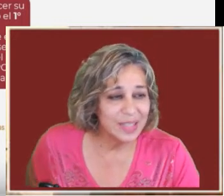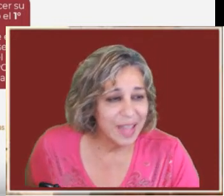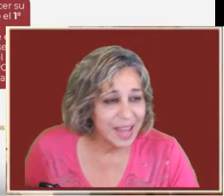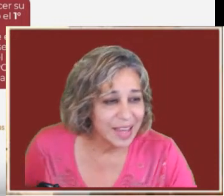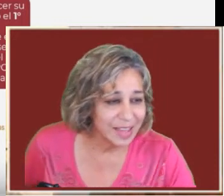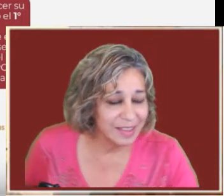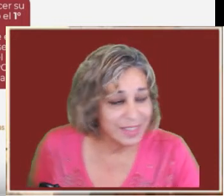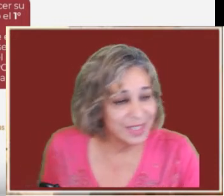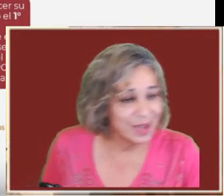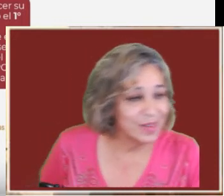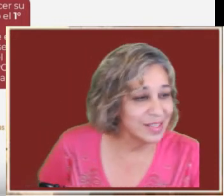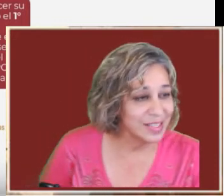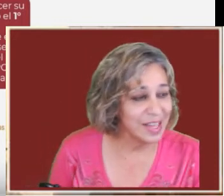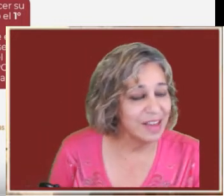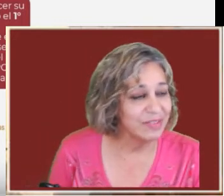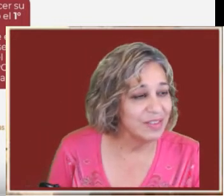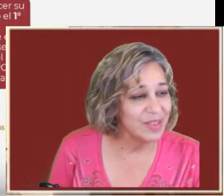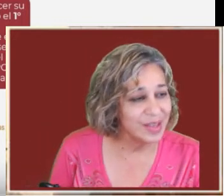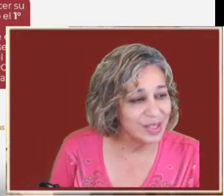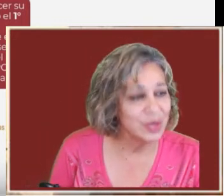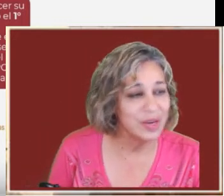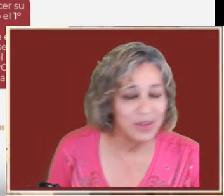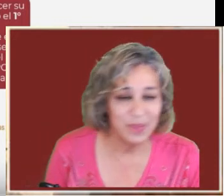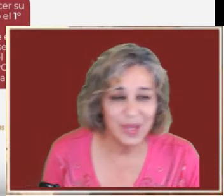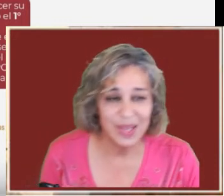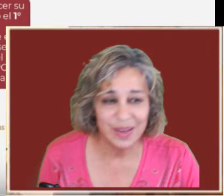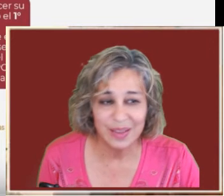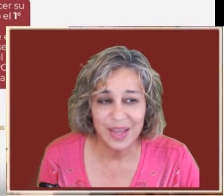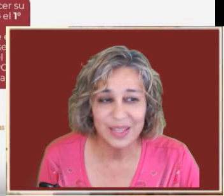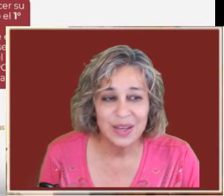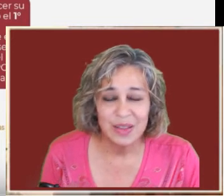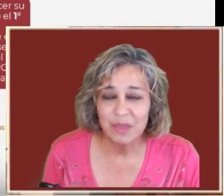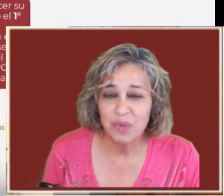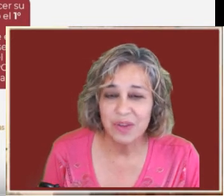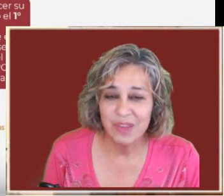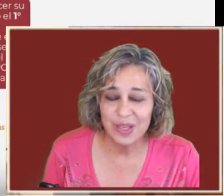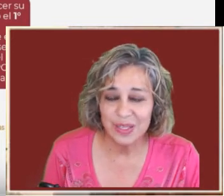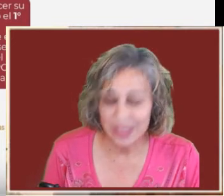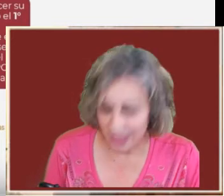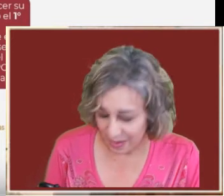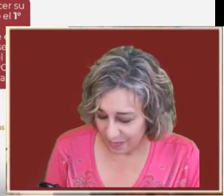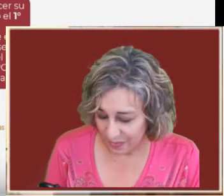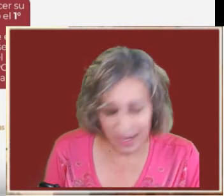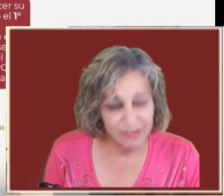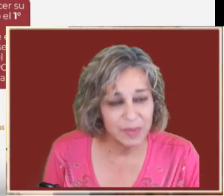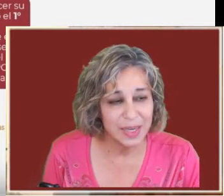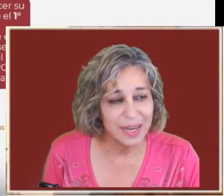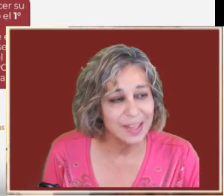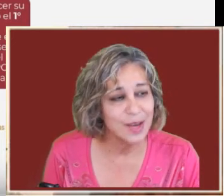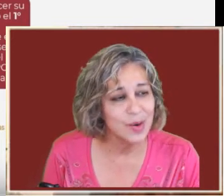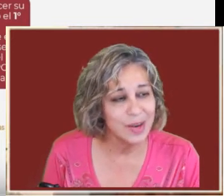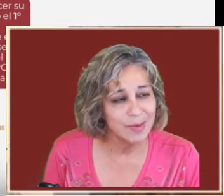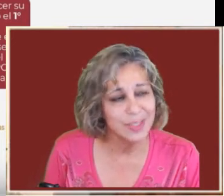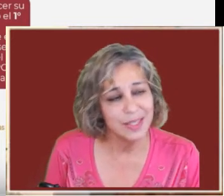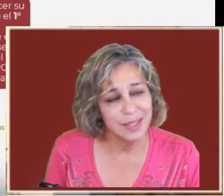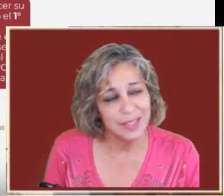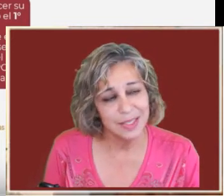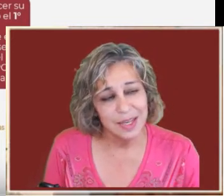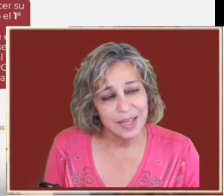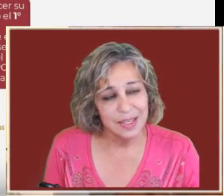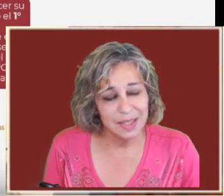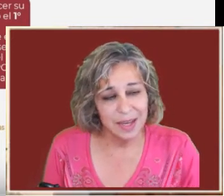looks like this is all that's left of the $200 million that the previous government, Calderon, it wasn't